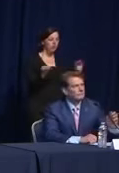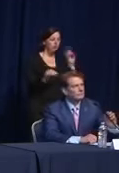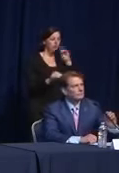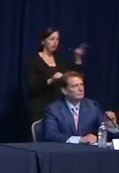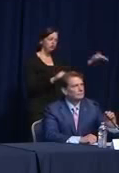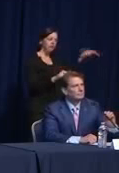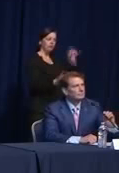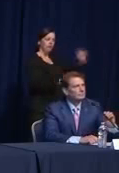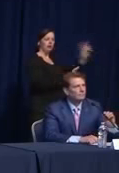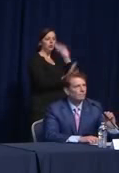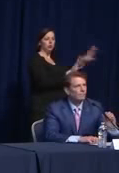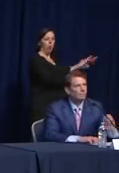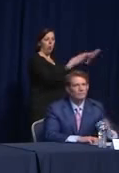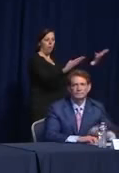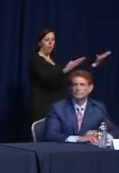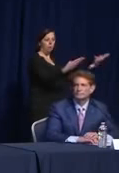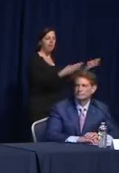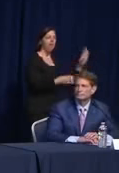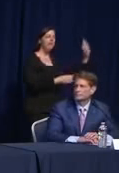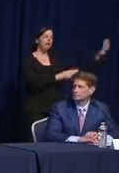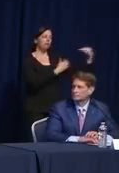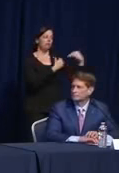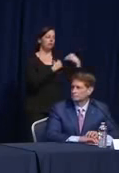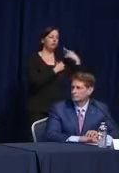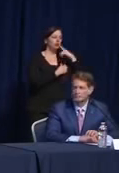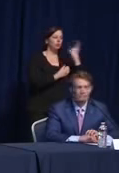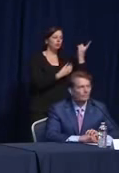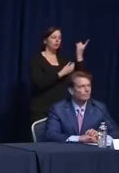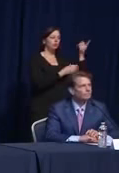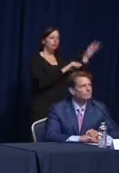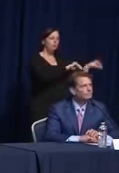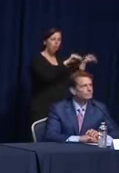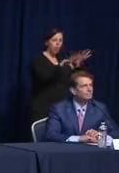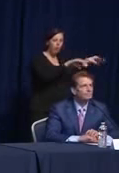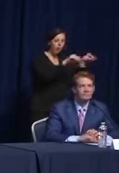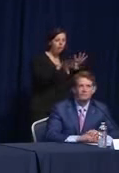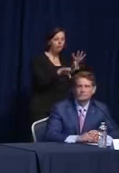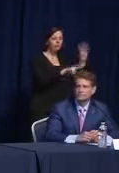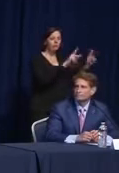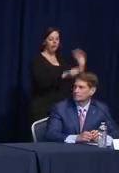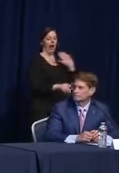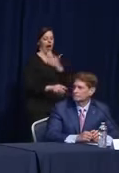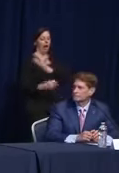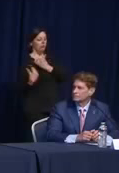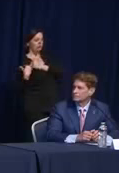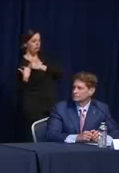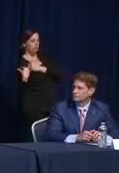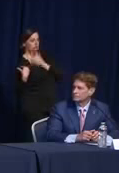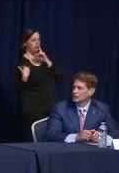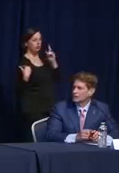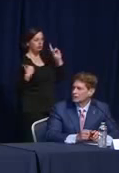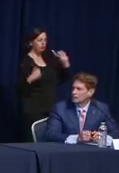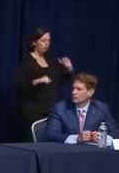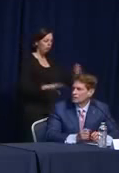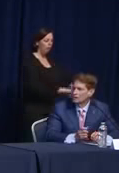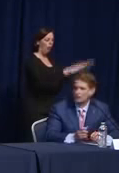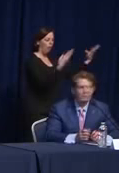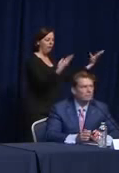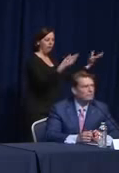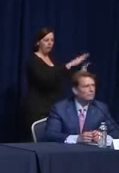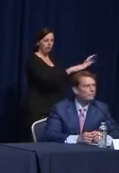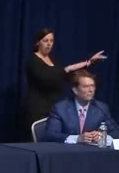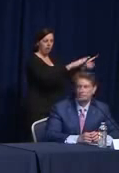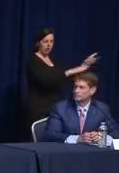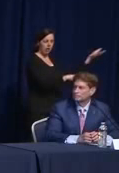the facility. Our task is to then work as a team to bring it back up. How